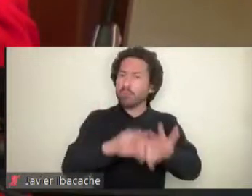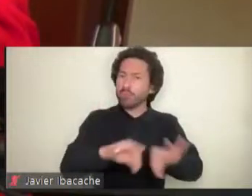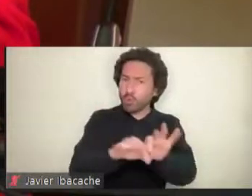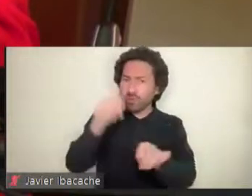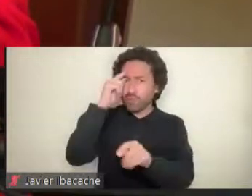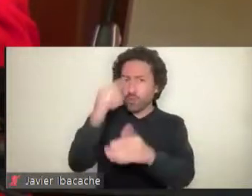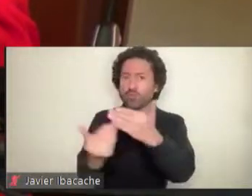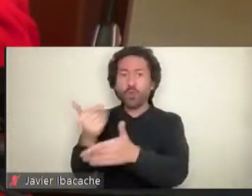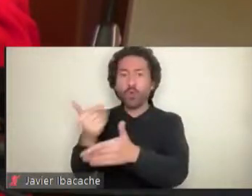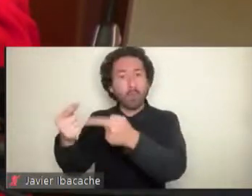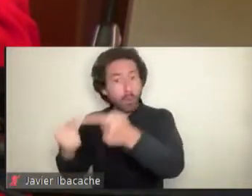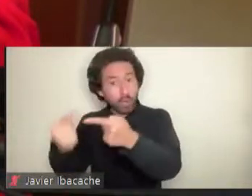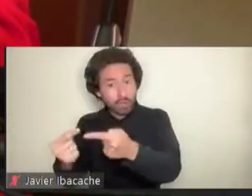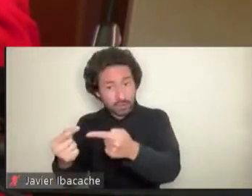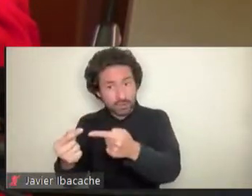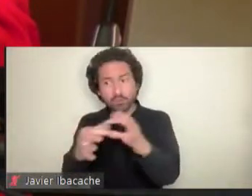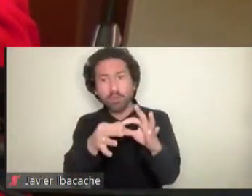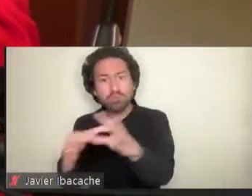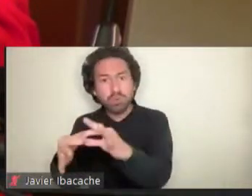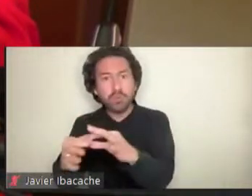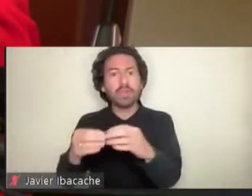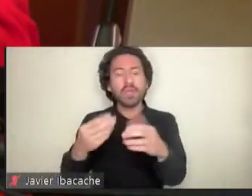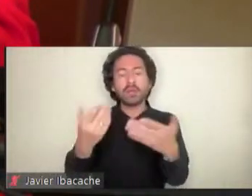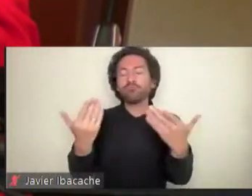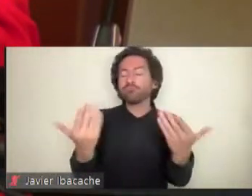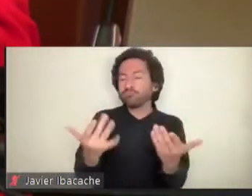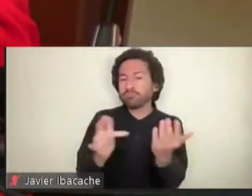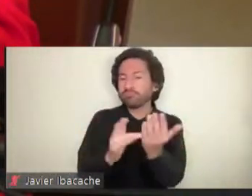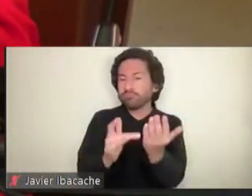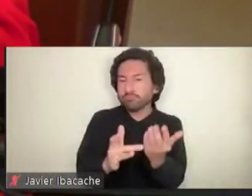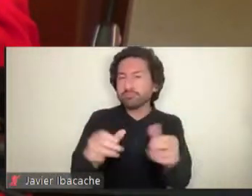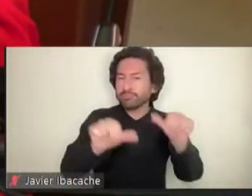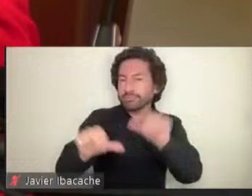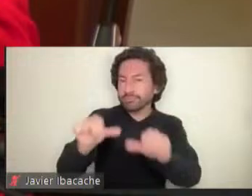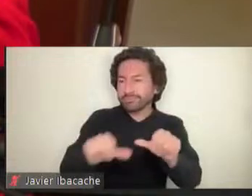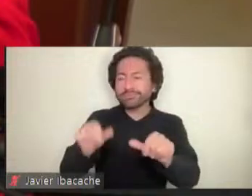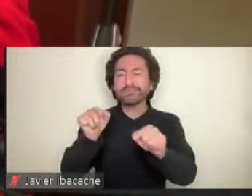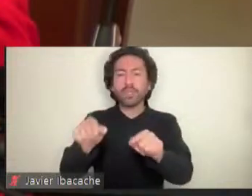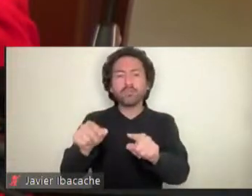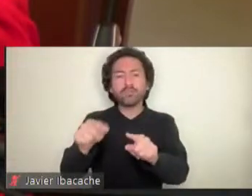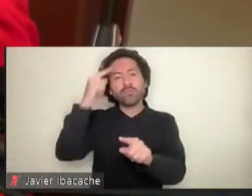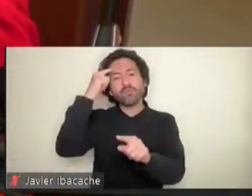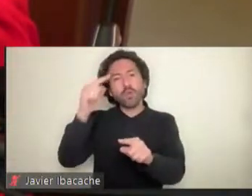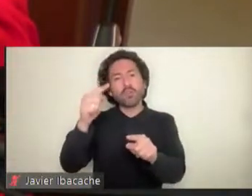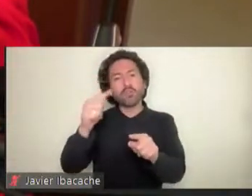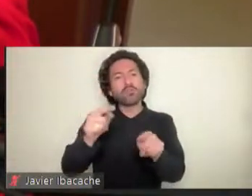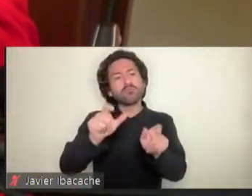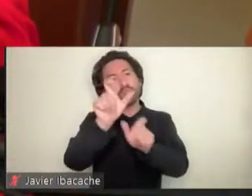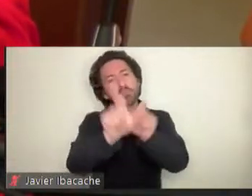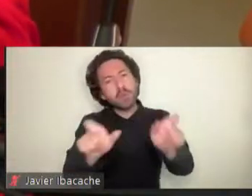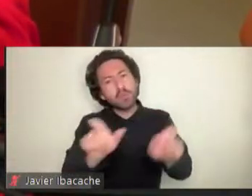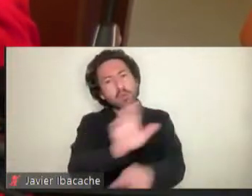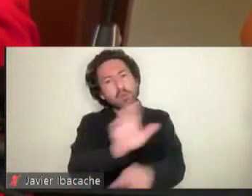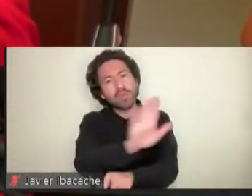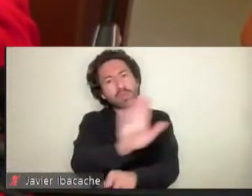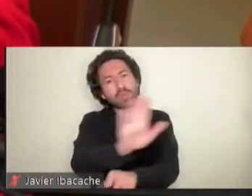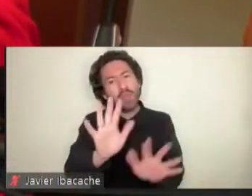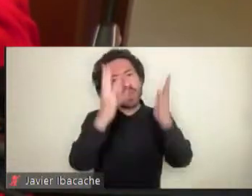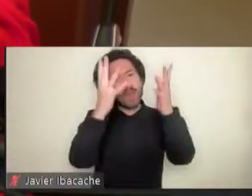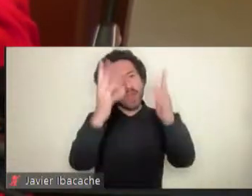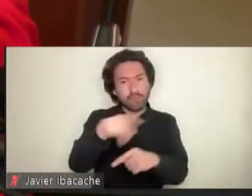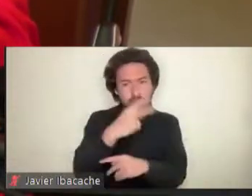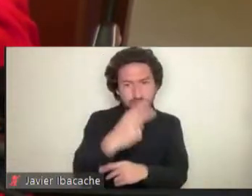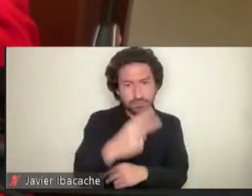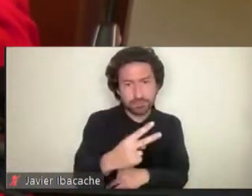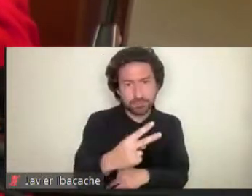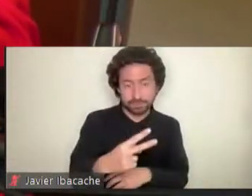and technology that are designed to enhance the quality of lives of the populations that we serve, be it the most